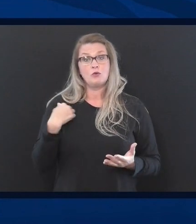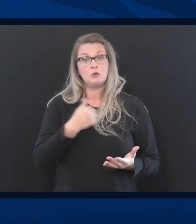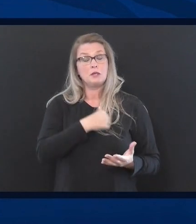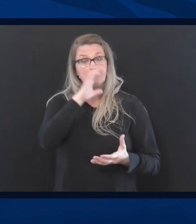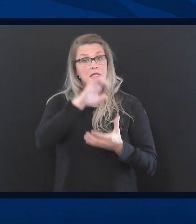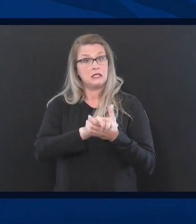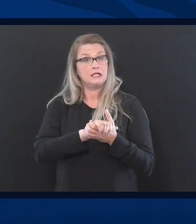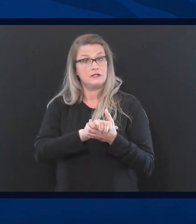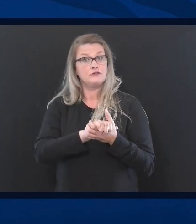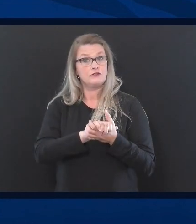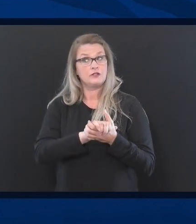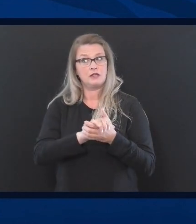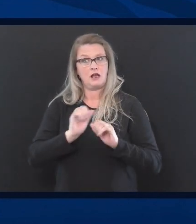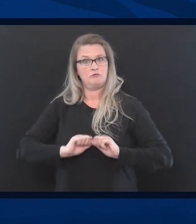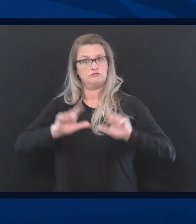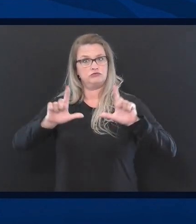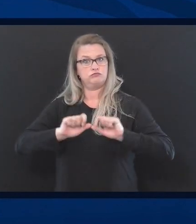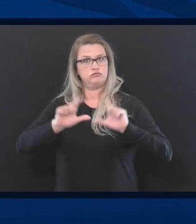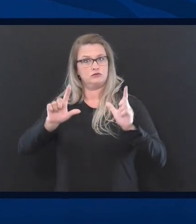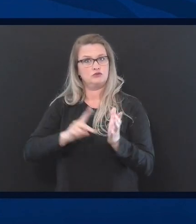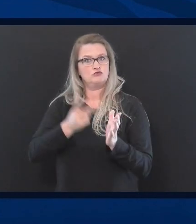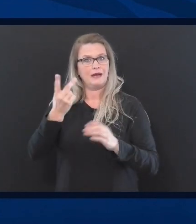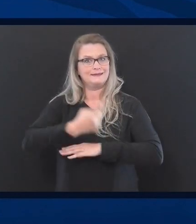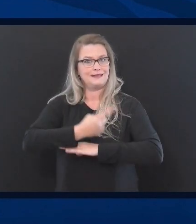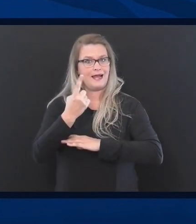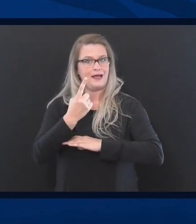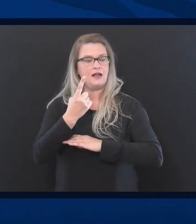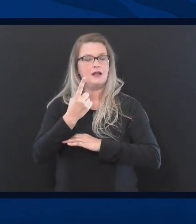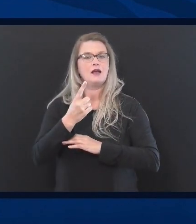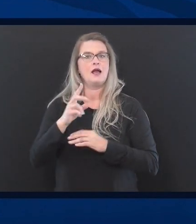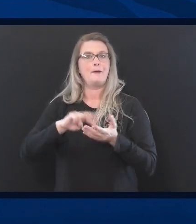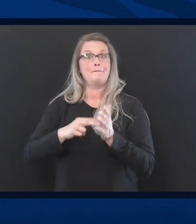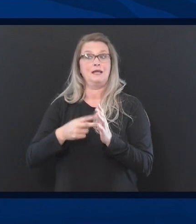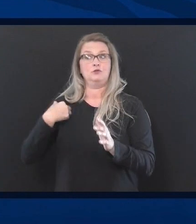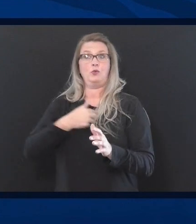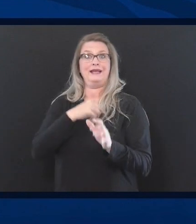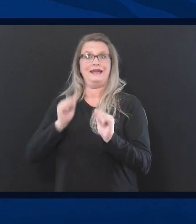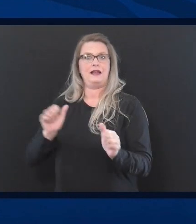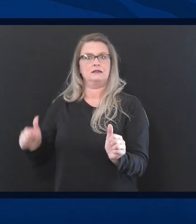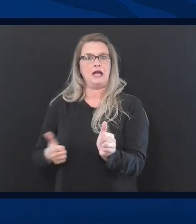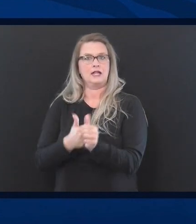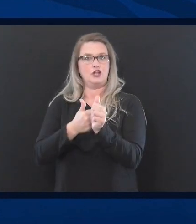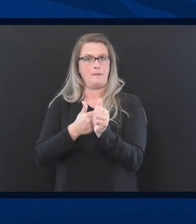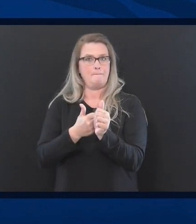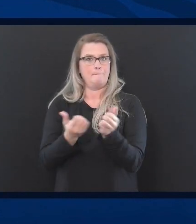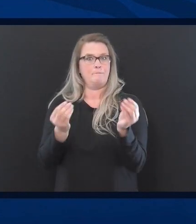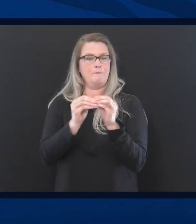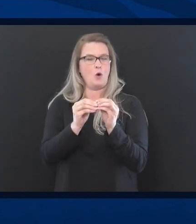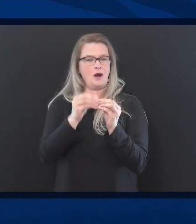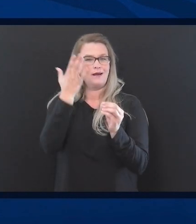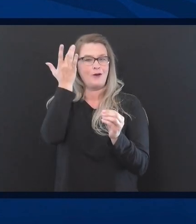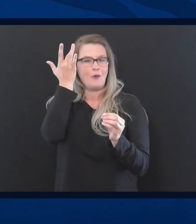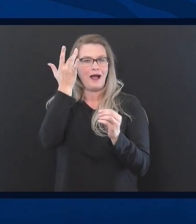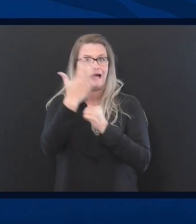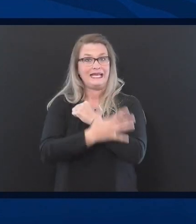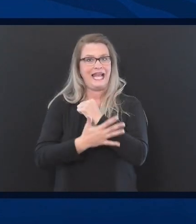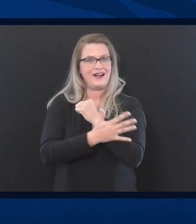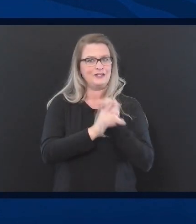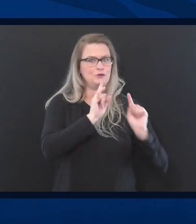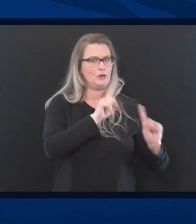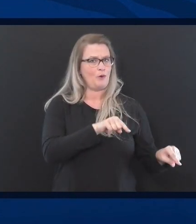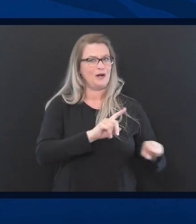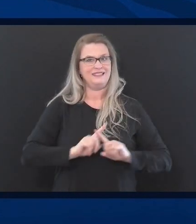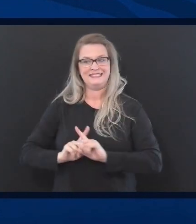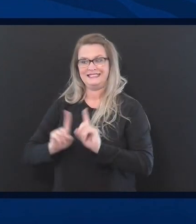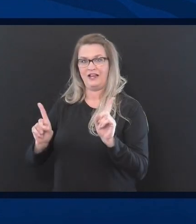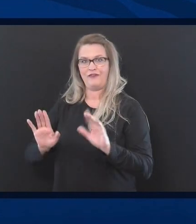believe that by doing this, that we will eventually start to catch up because the county may report different than the state because many of